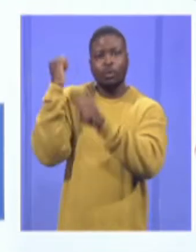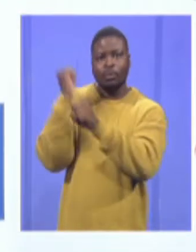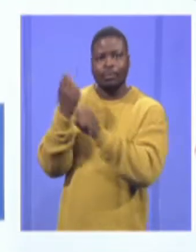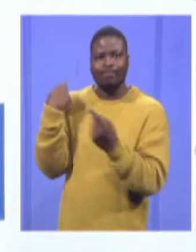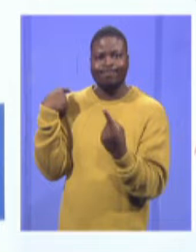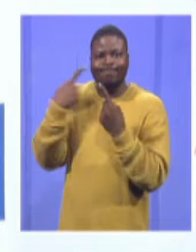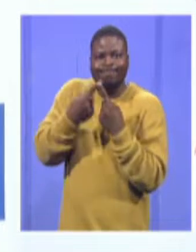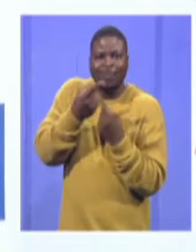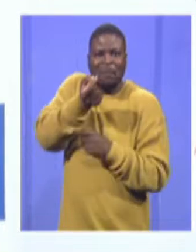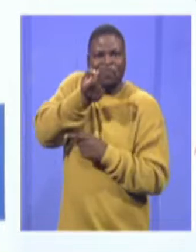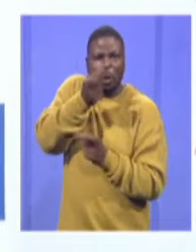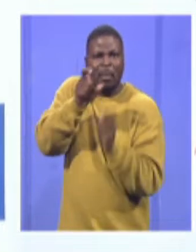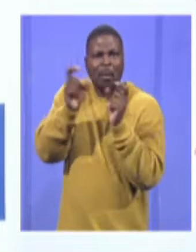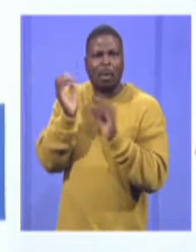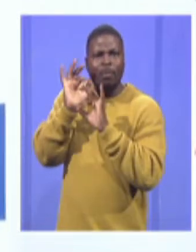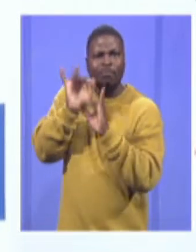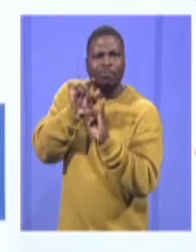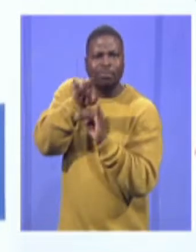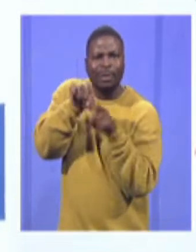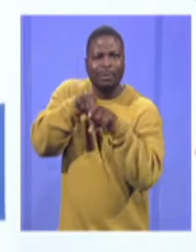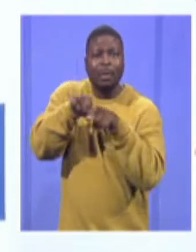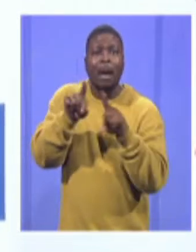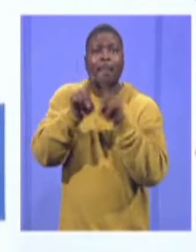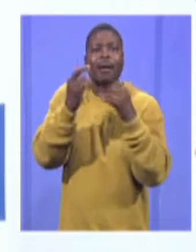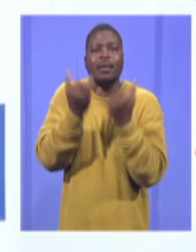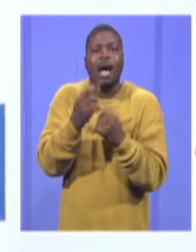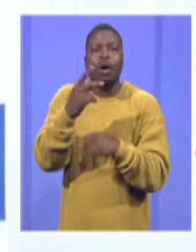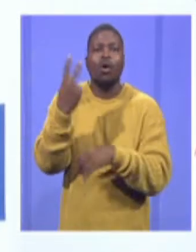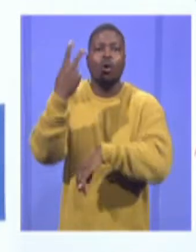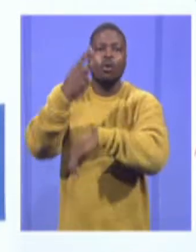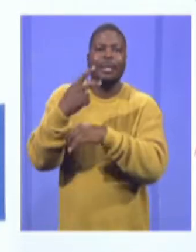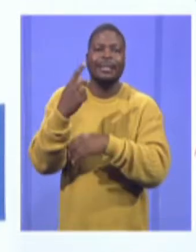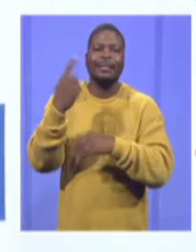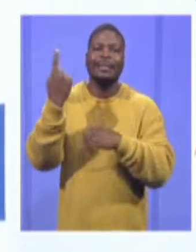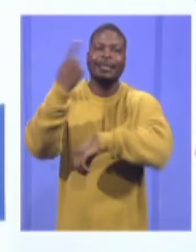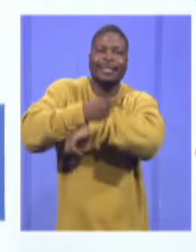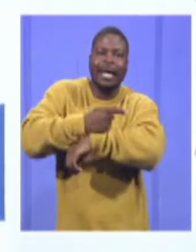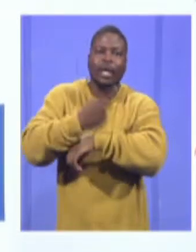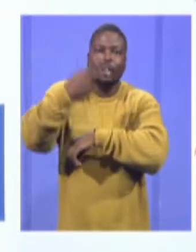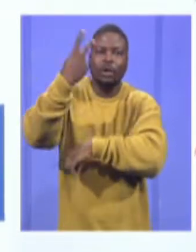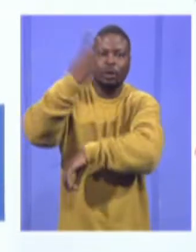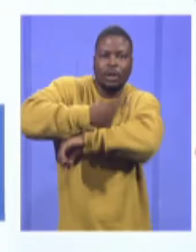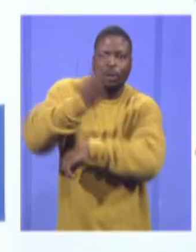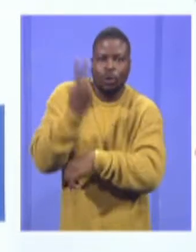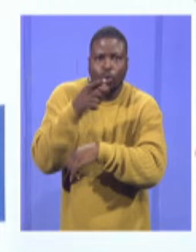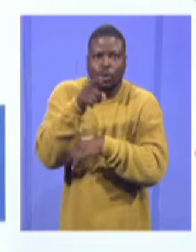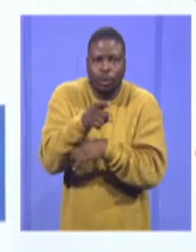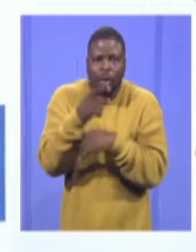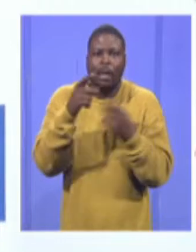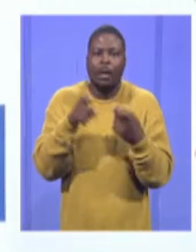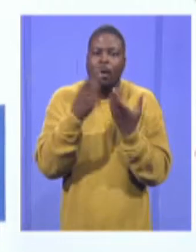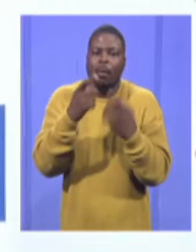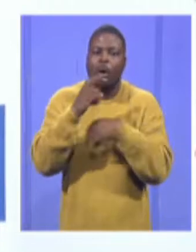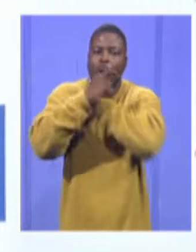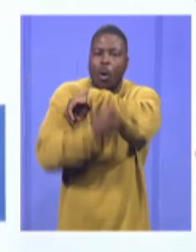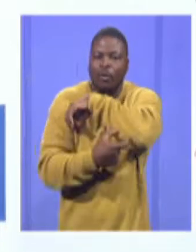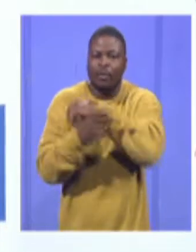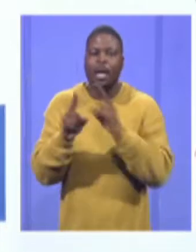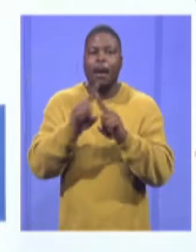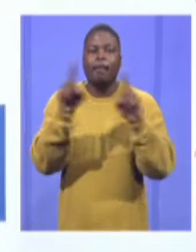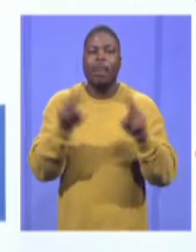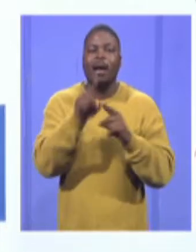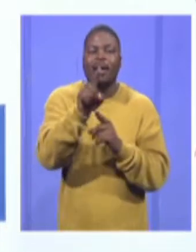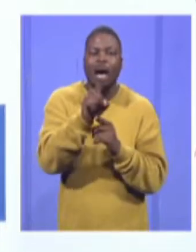day 2 of the SATB conference, and just to give you some of the stats coming forward so far, 25,000 people